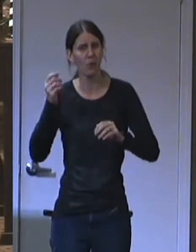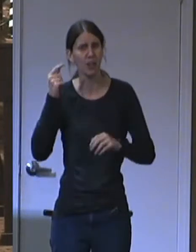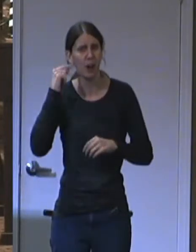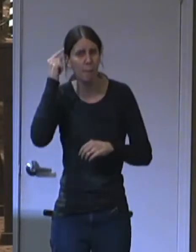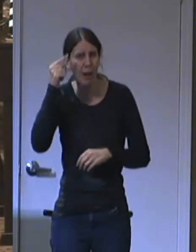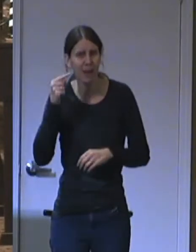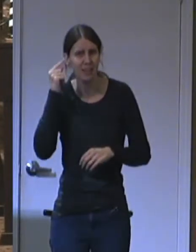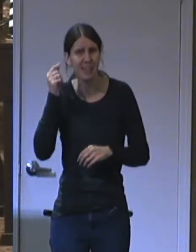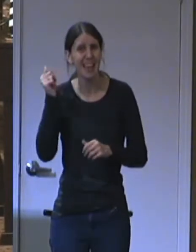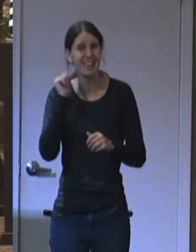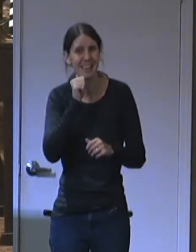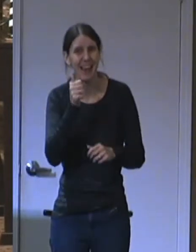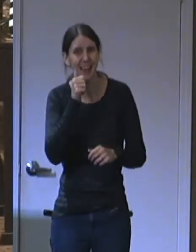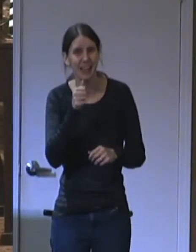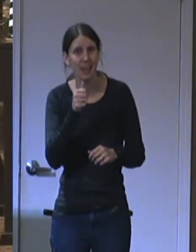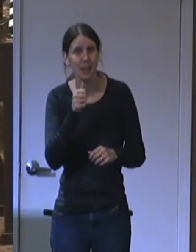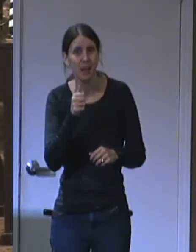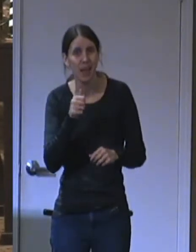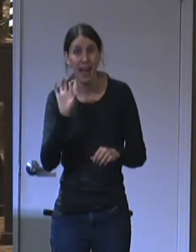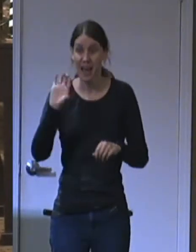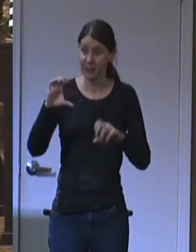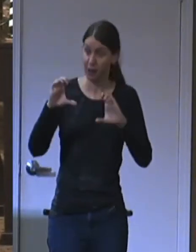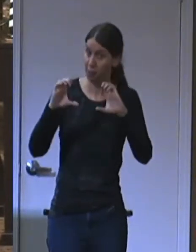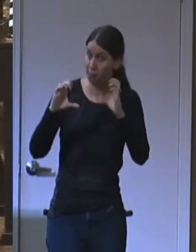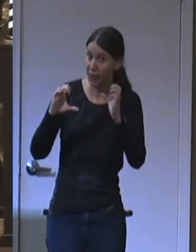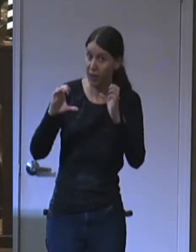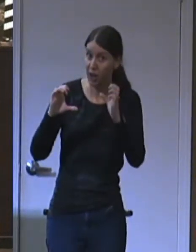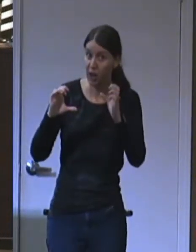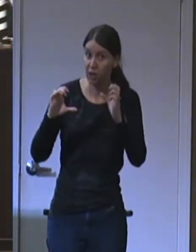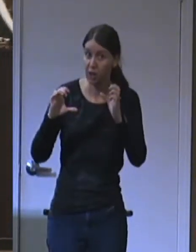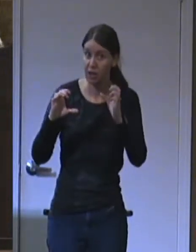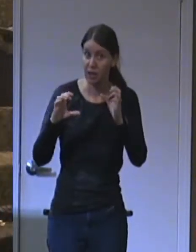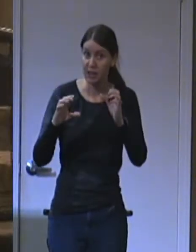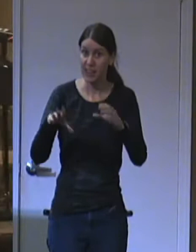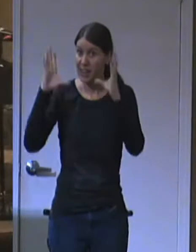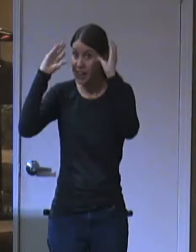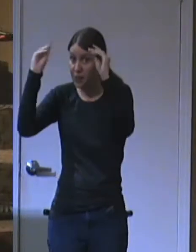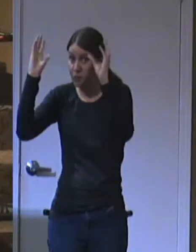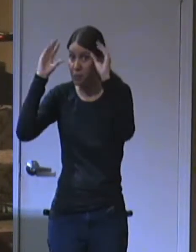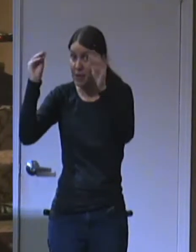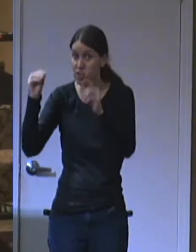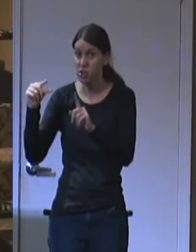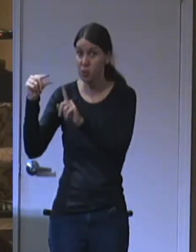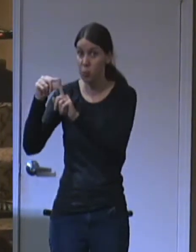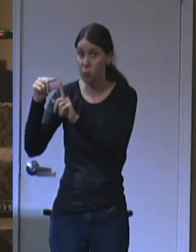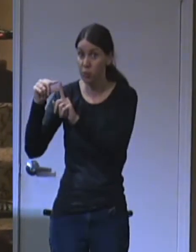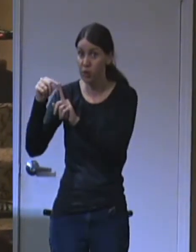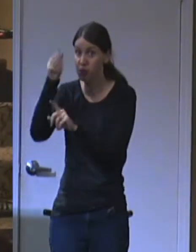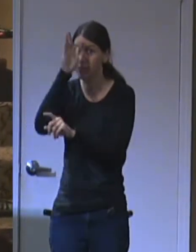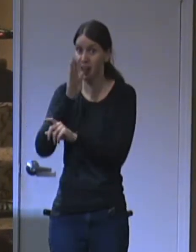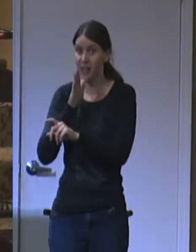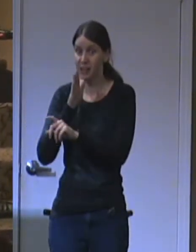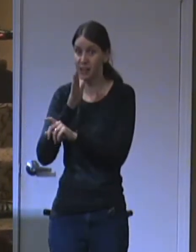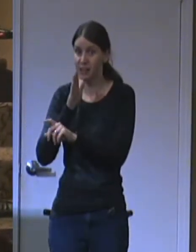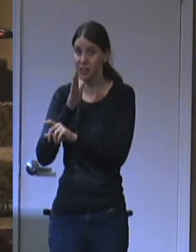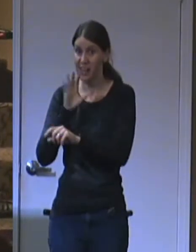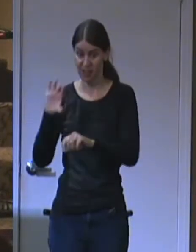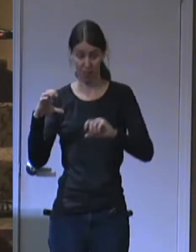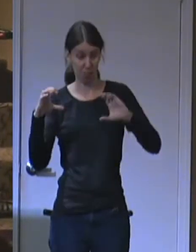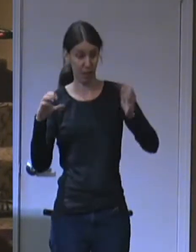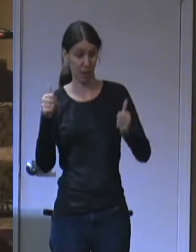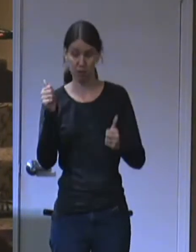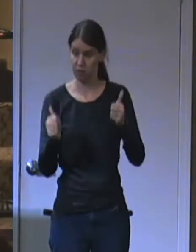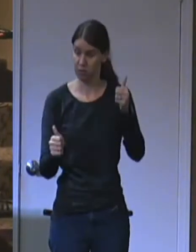day, and then compare that to how much of that is God's Word for us.